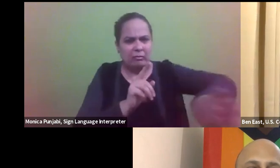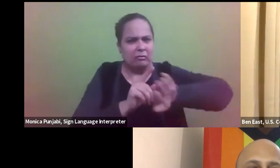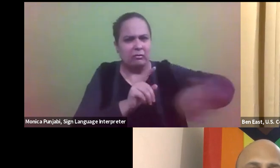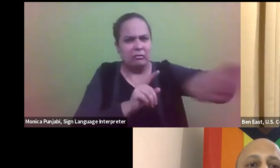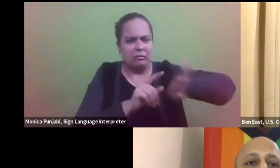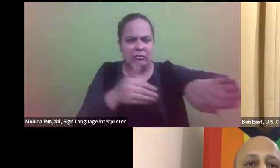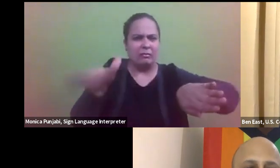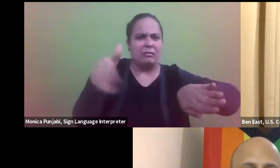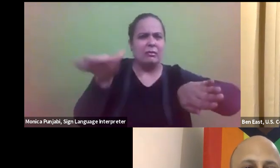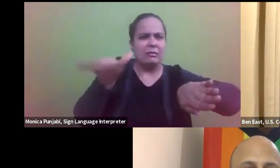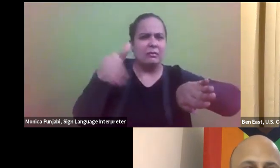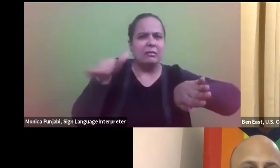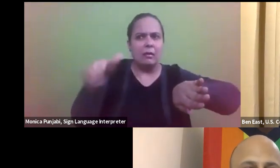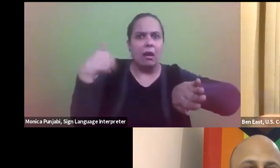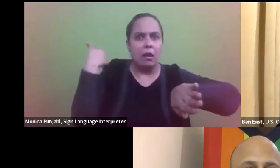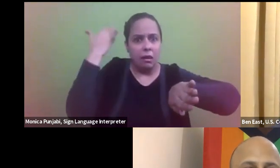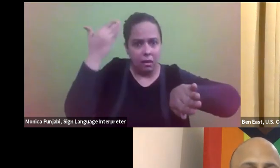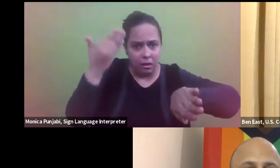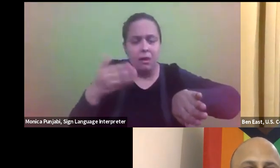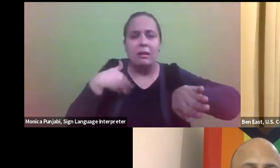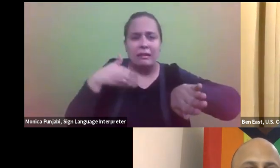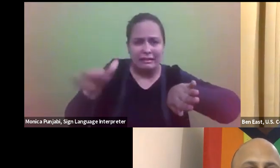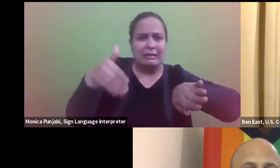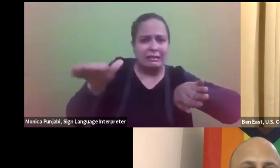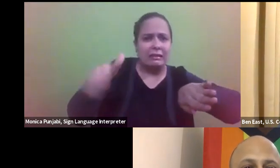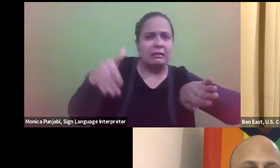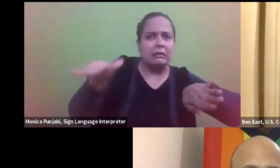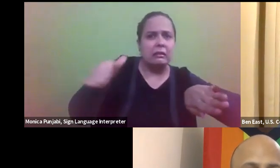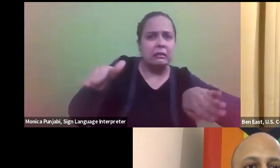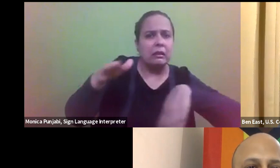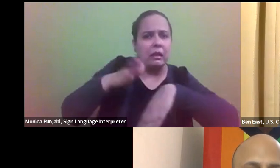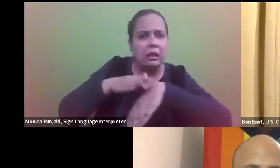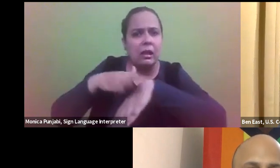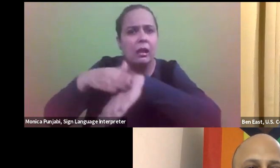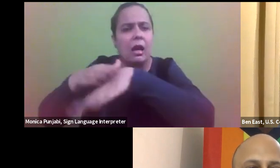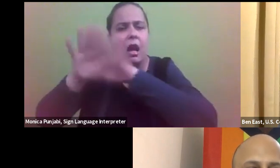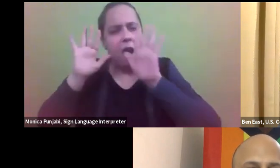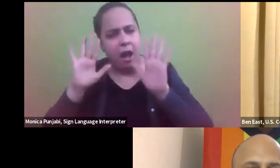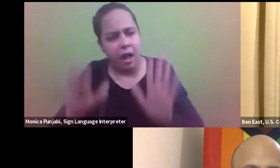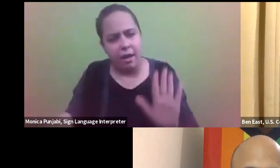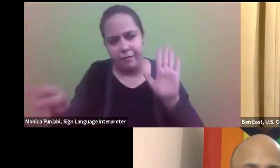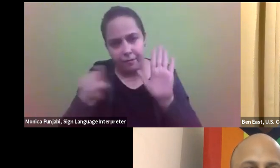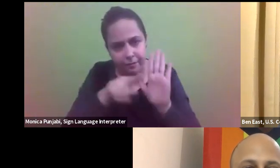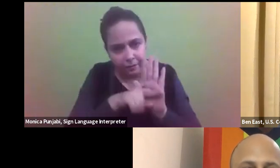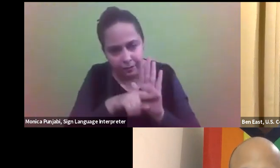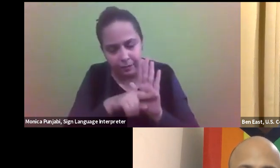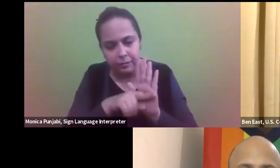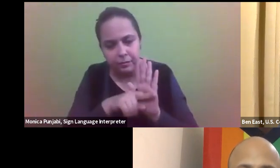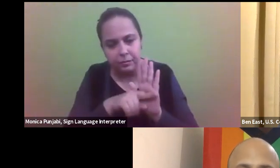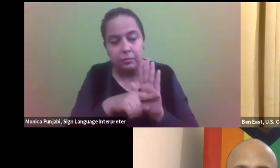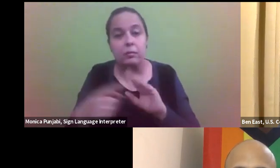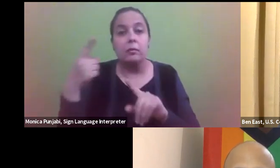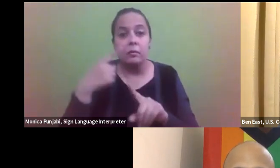sexual orientation later on when I came out to myself, so it indeed was a very different